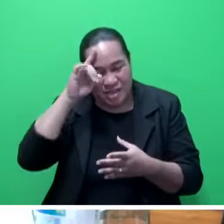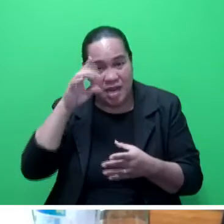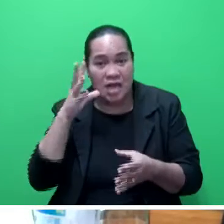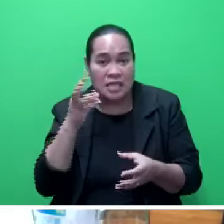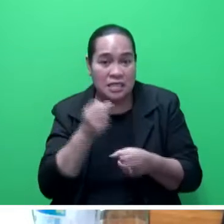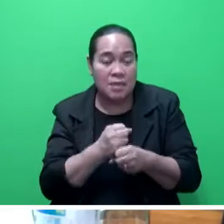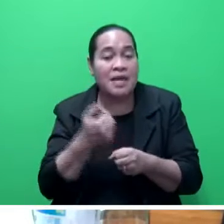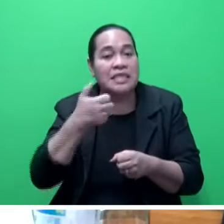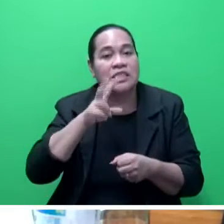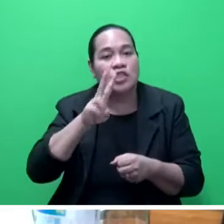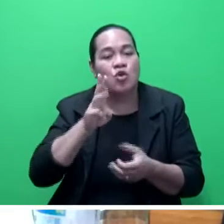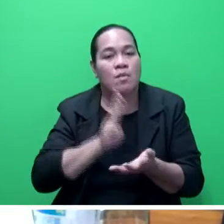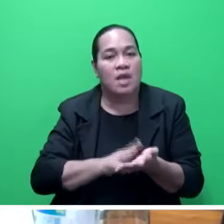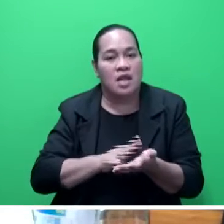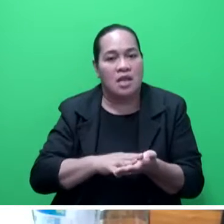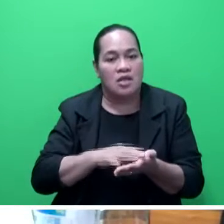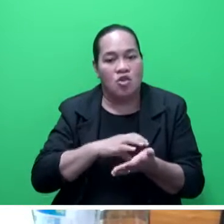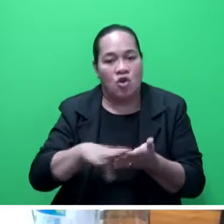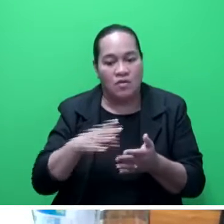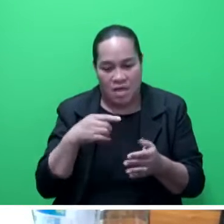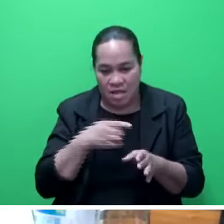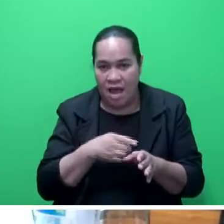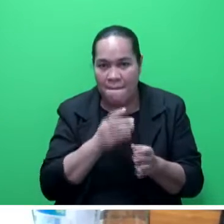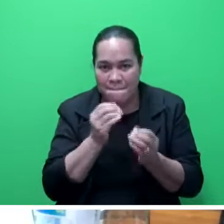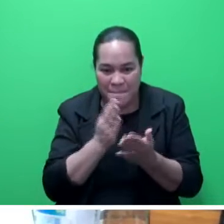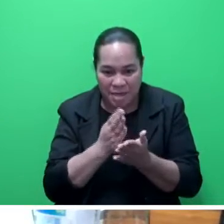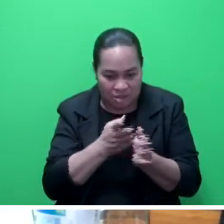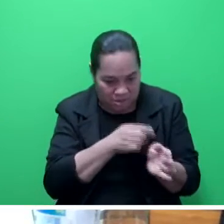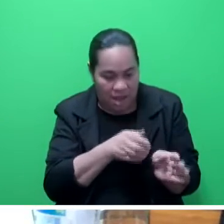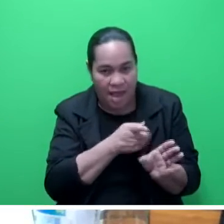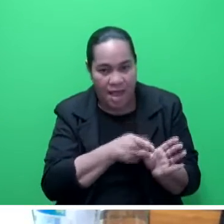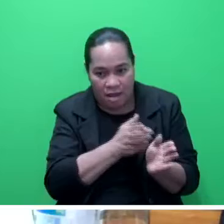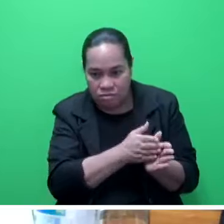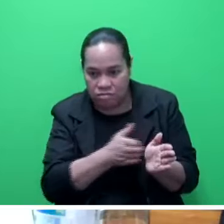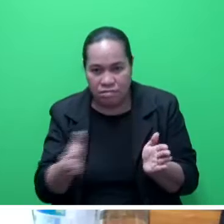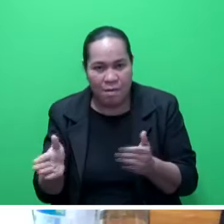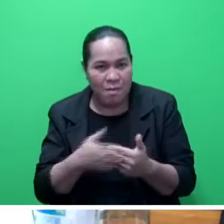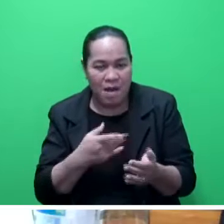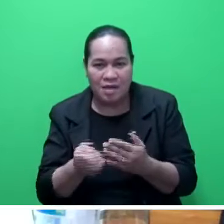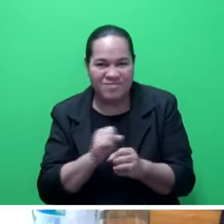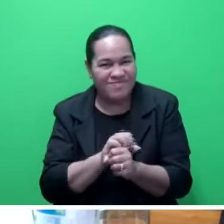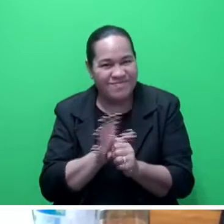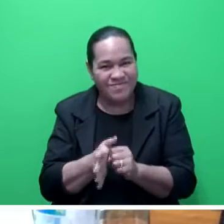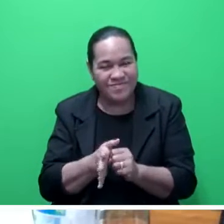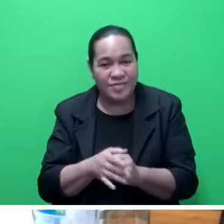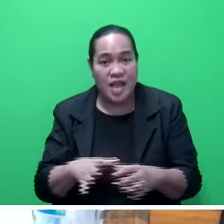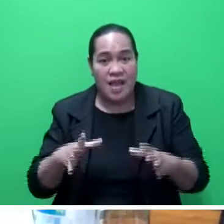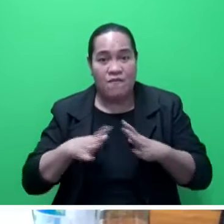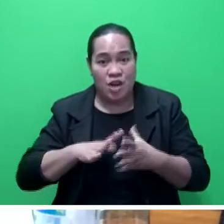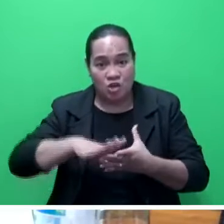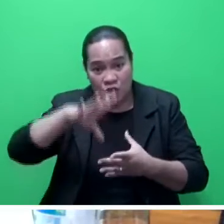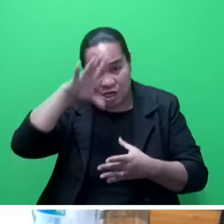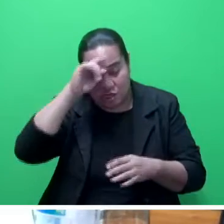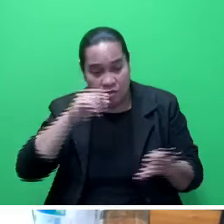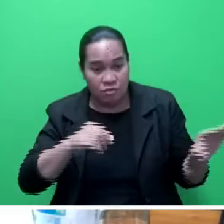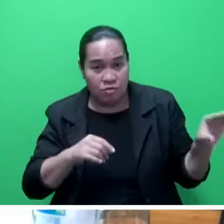$62 million in the current financial year, despite the pandemic. The free education grant has